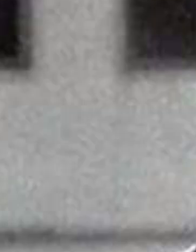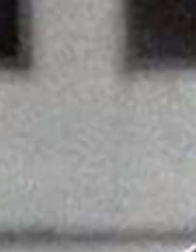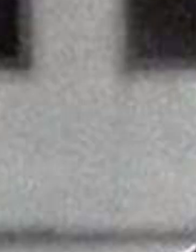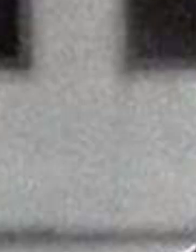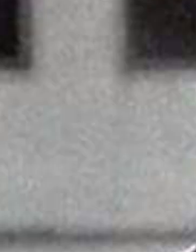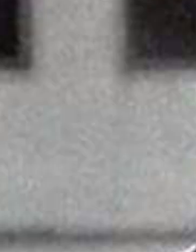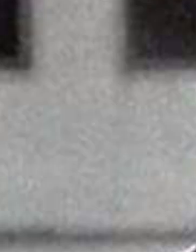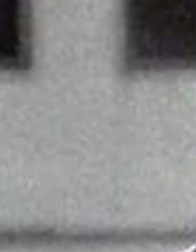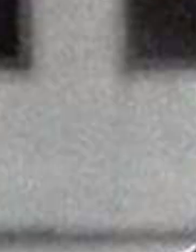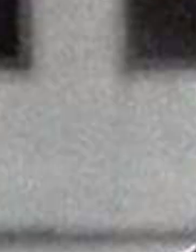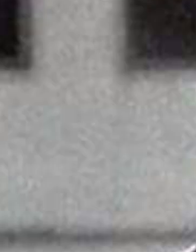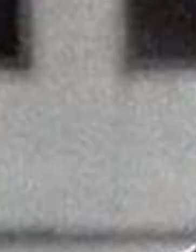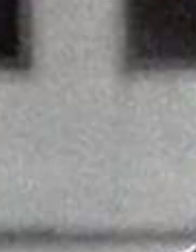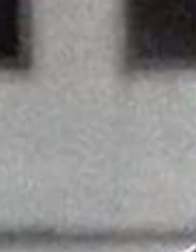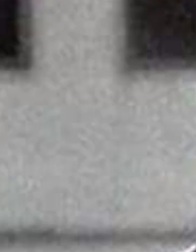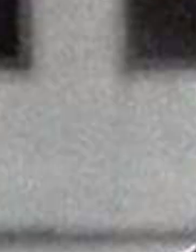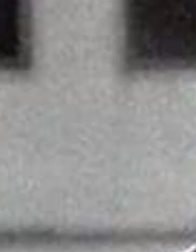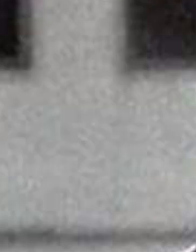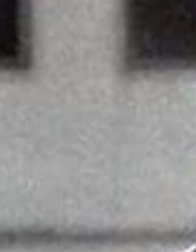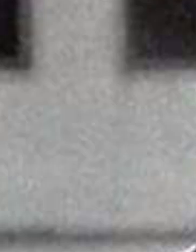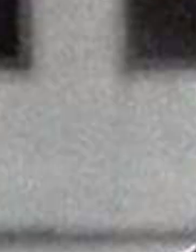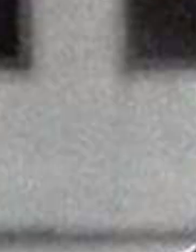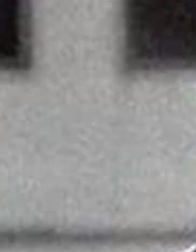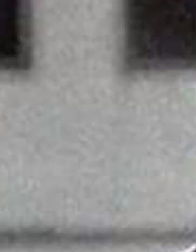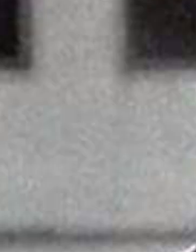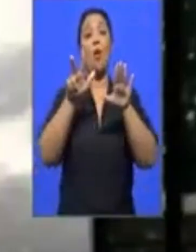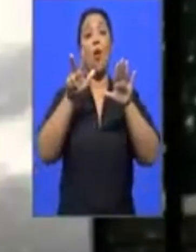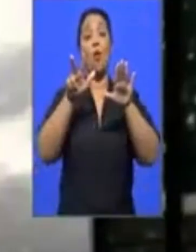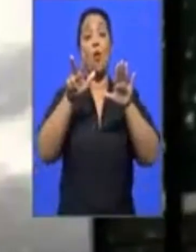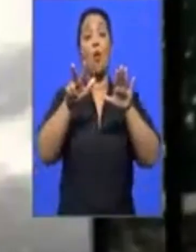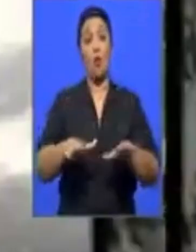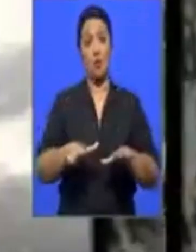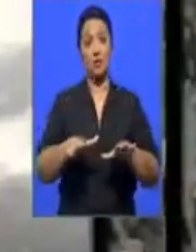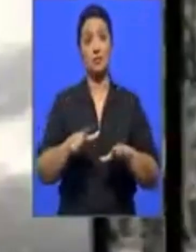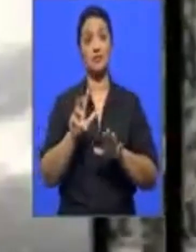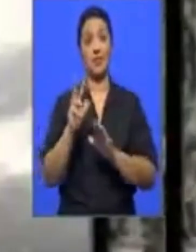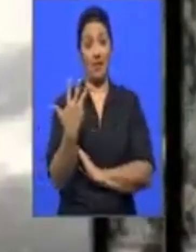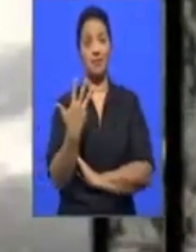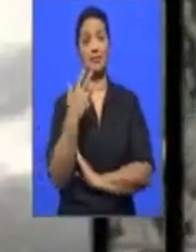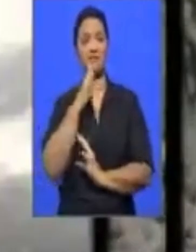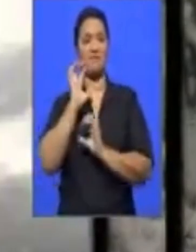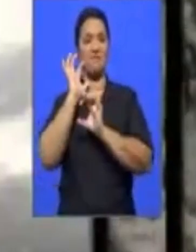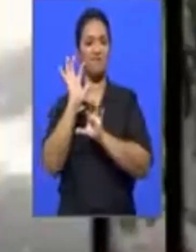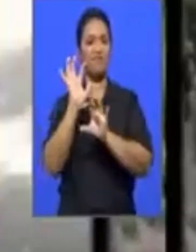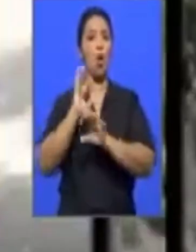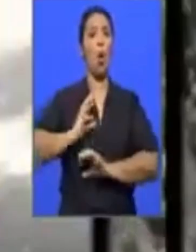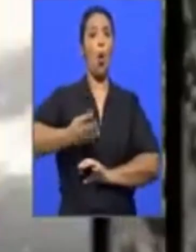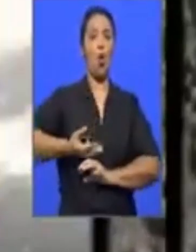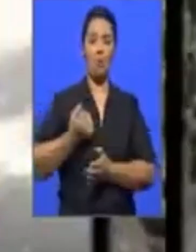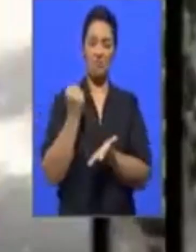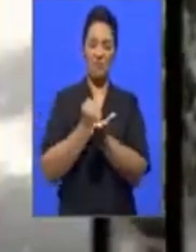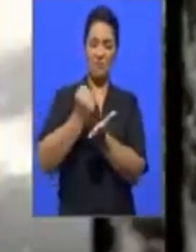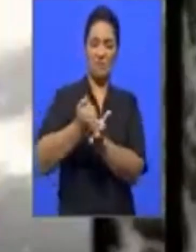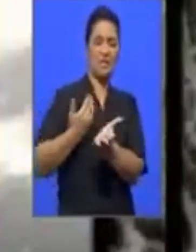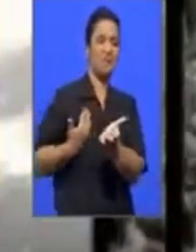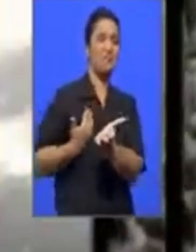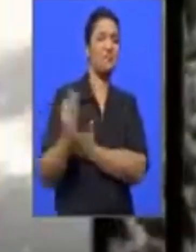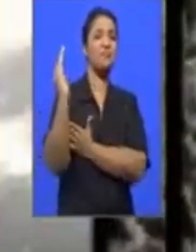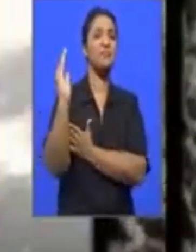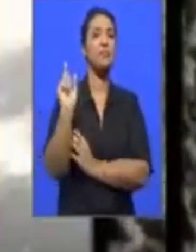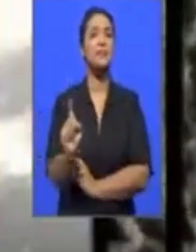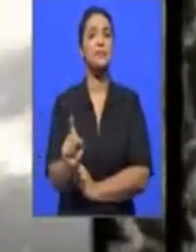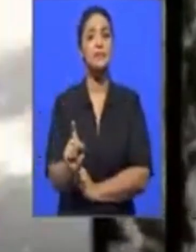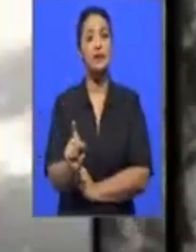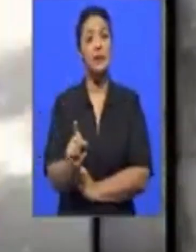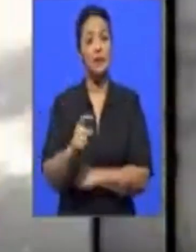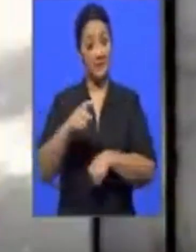Even Robert Mugabe was a member of the ANC Youth League while he was at Fort Hare University. The ANC